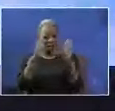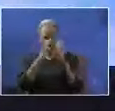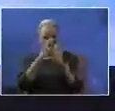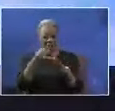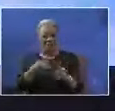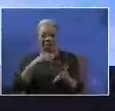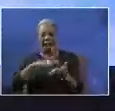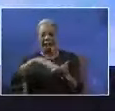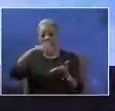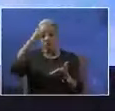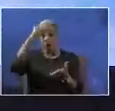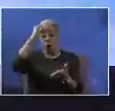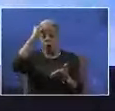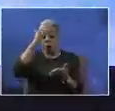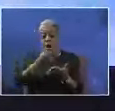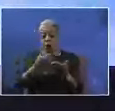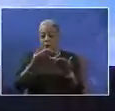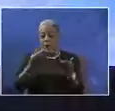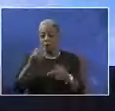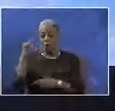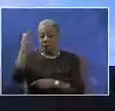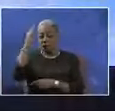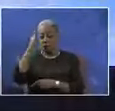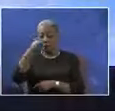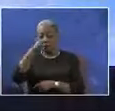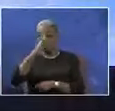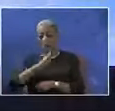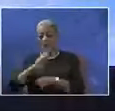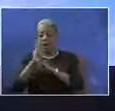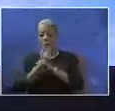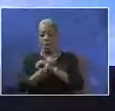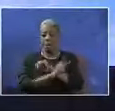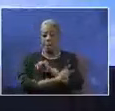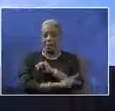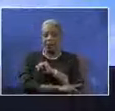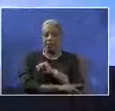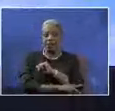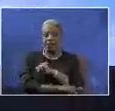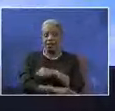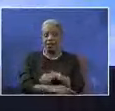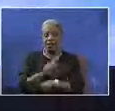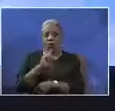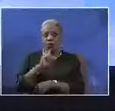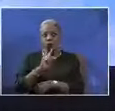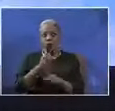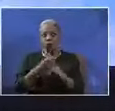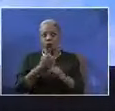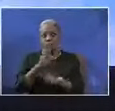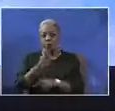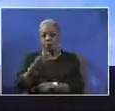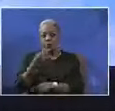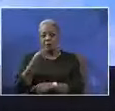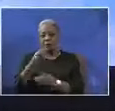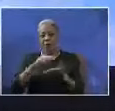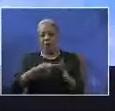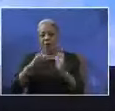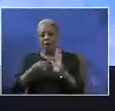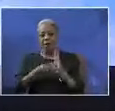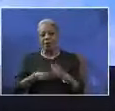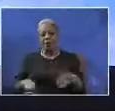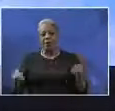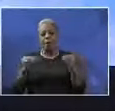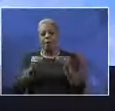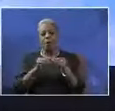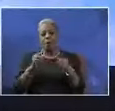is the reason why God punishes us. Truth from your mouth means more to me than striking it rich in